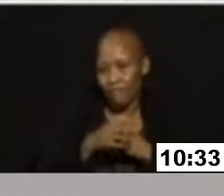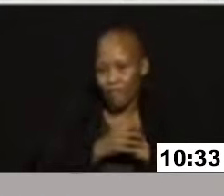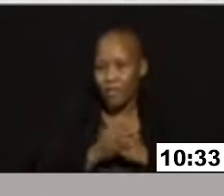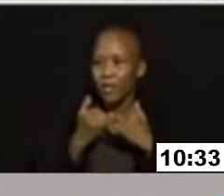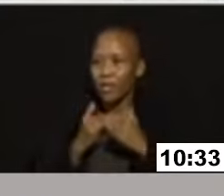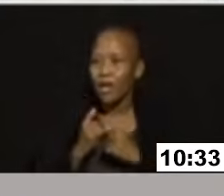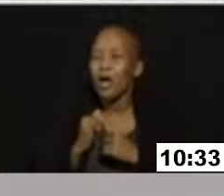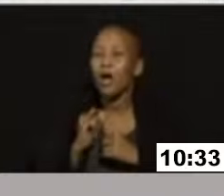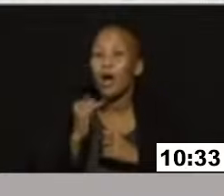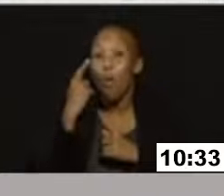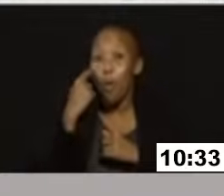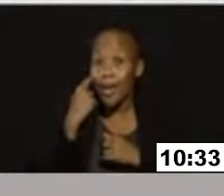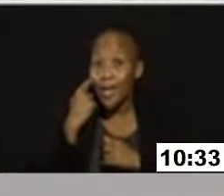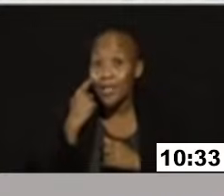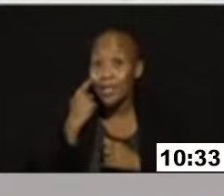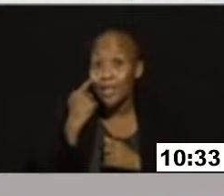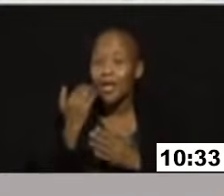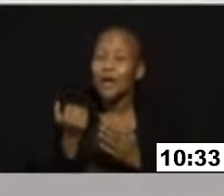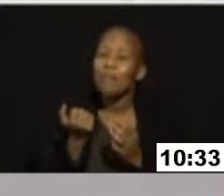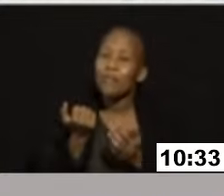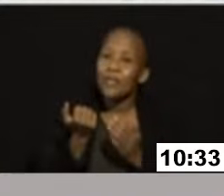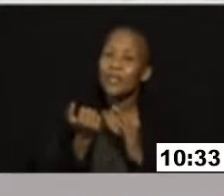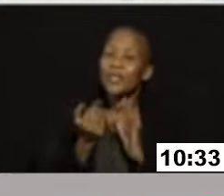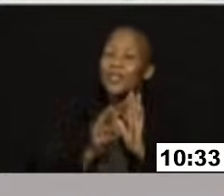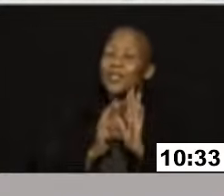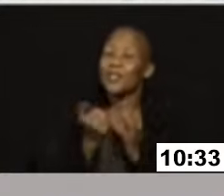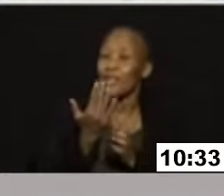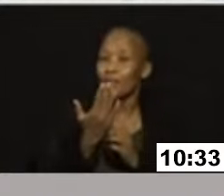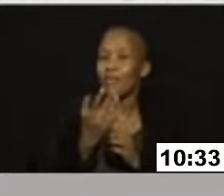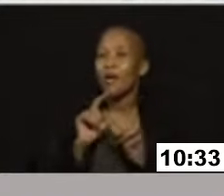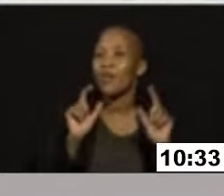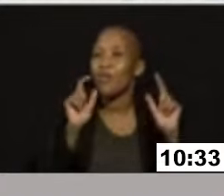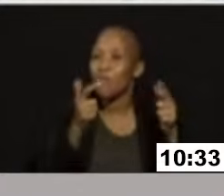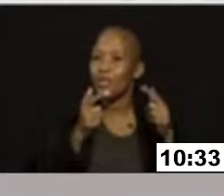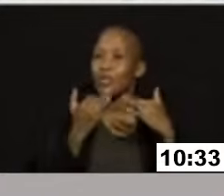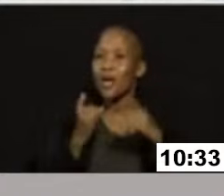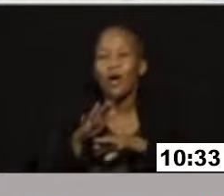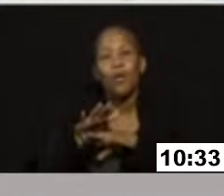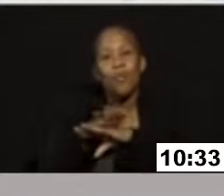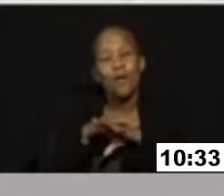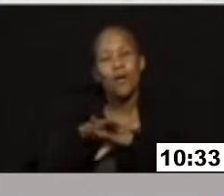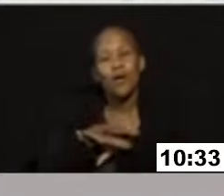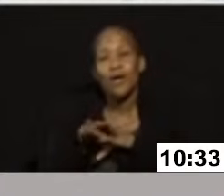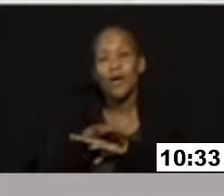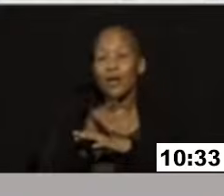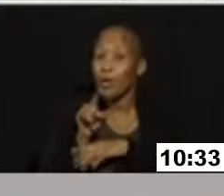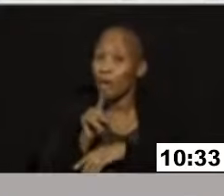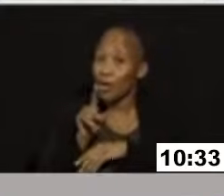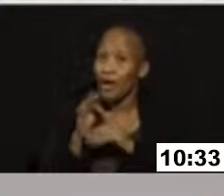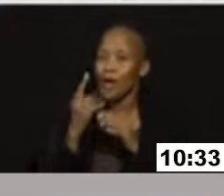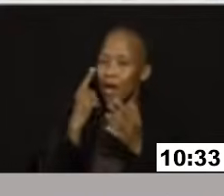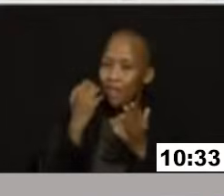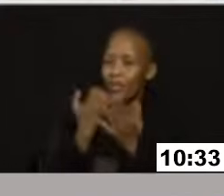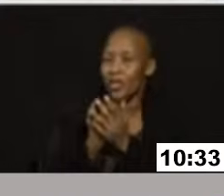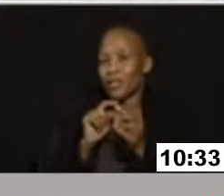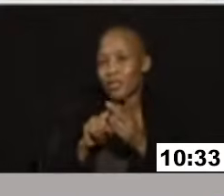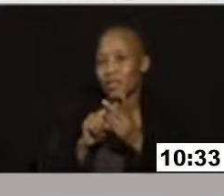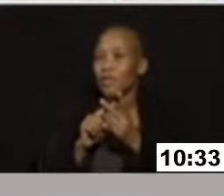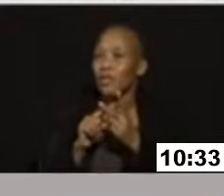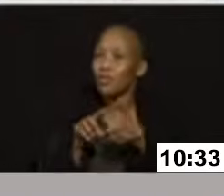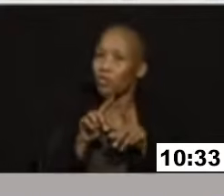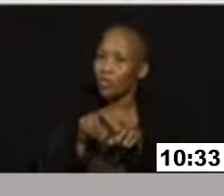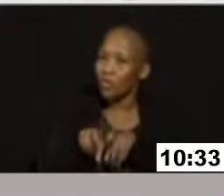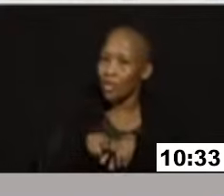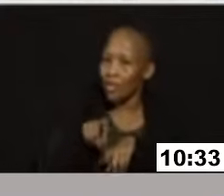a witness presented by the Commission, the primary responsibility to lead evidence and to test that remains on